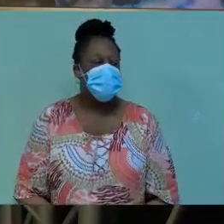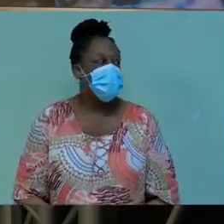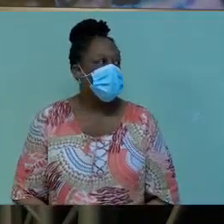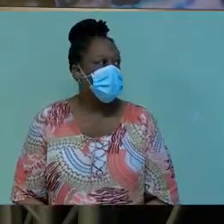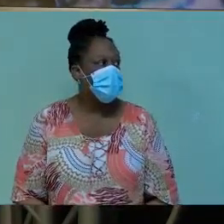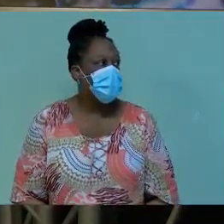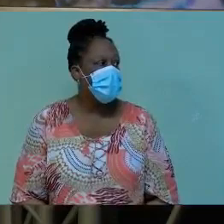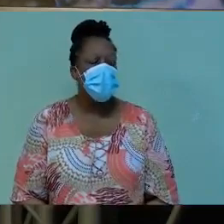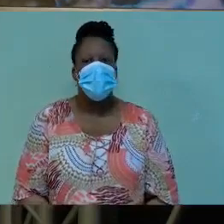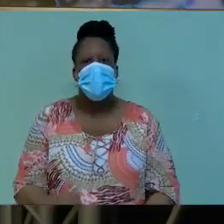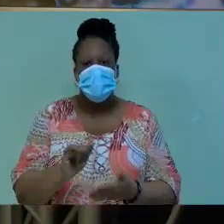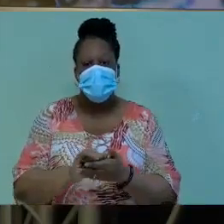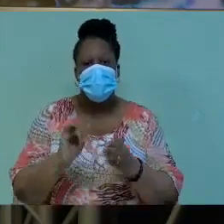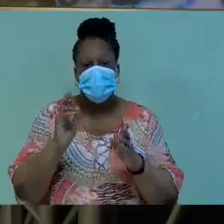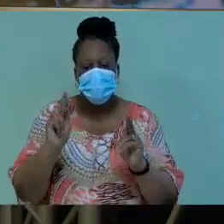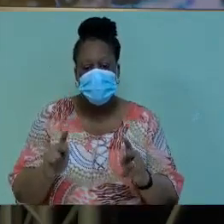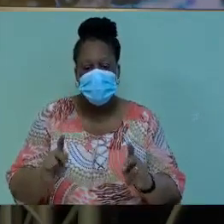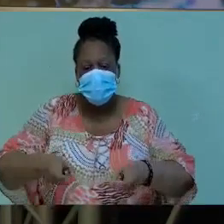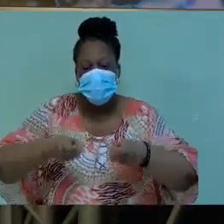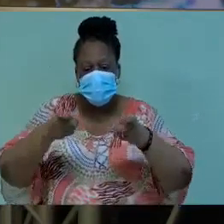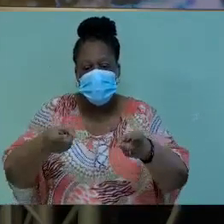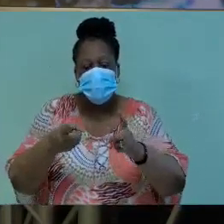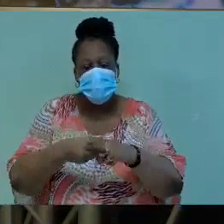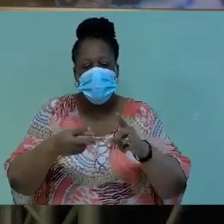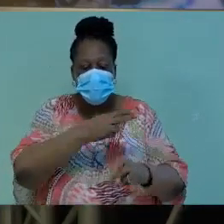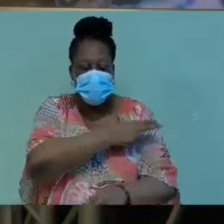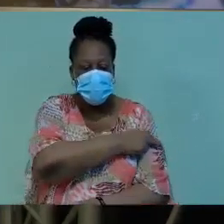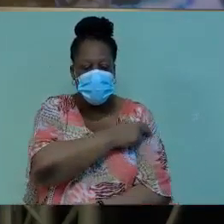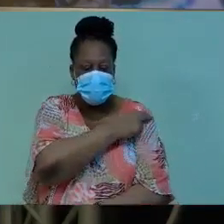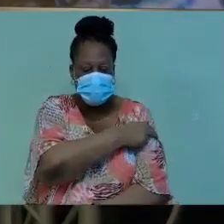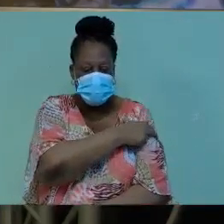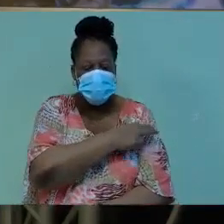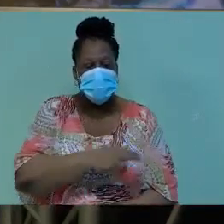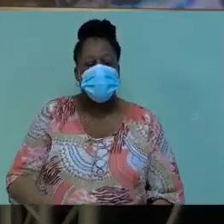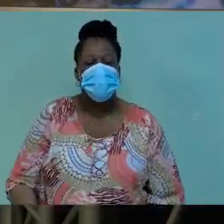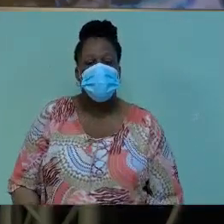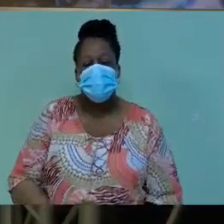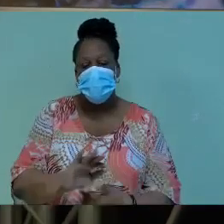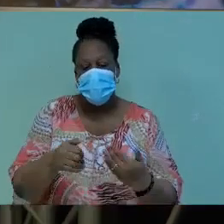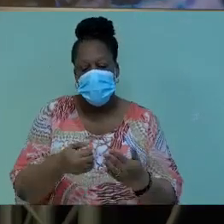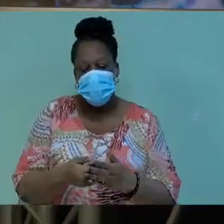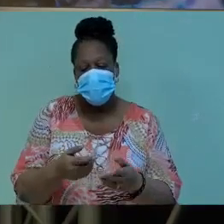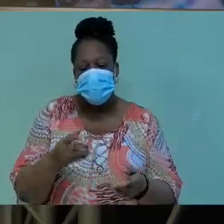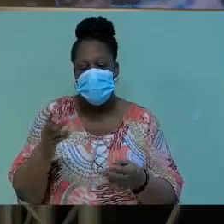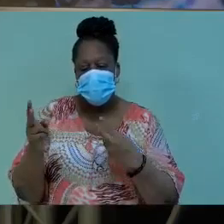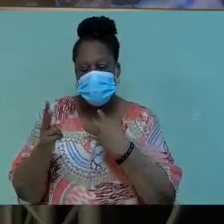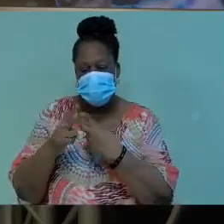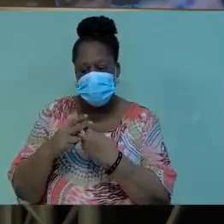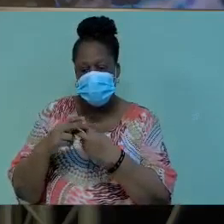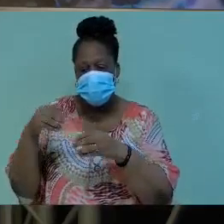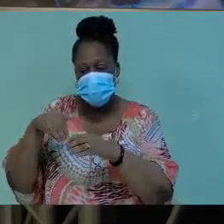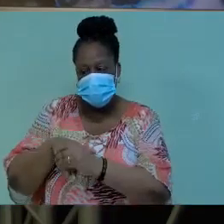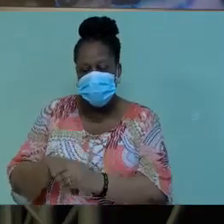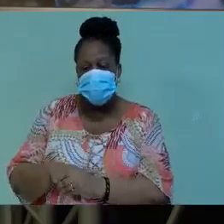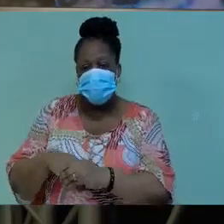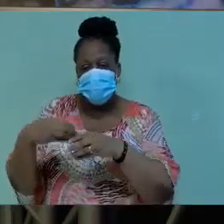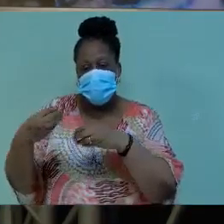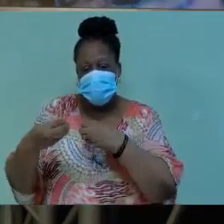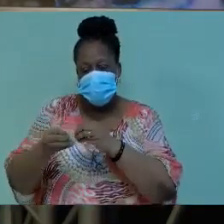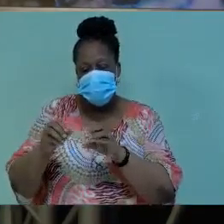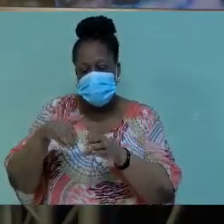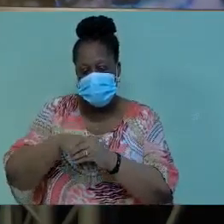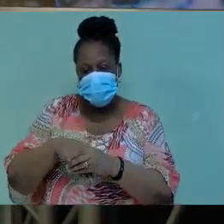Sciences. The PPEs, these are stored at the central medical stores at the JNF. The audit